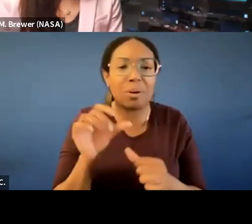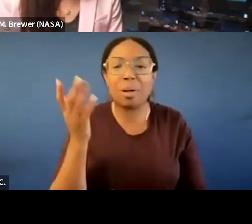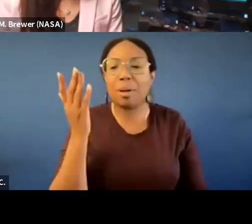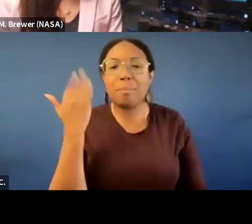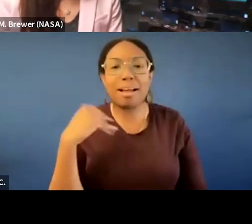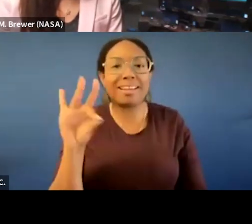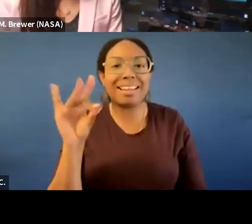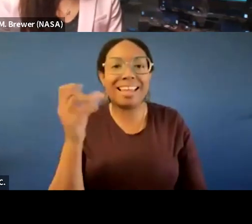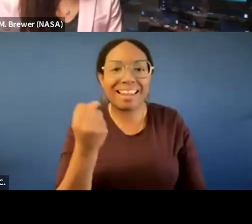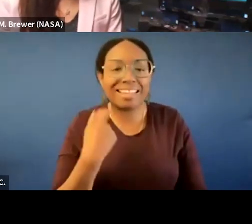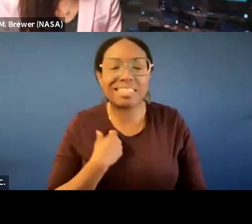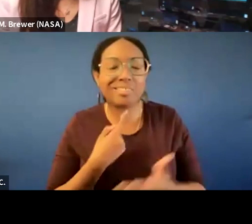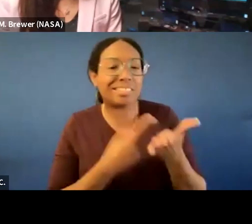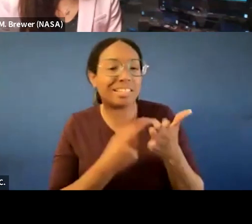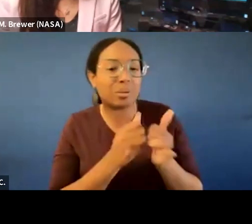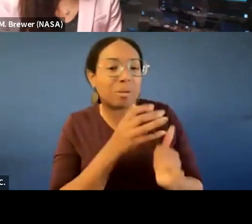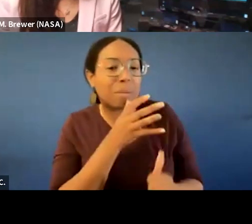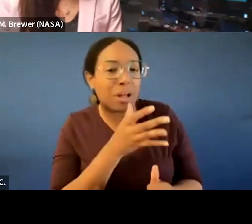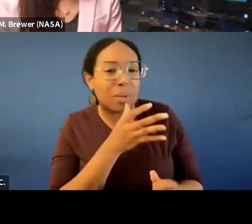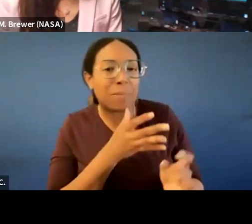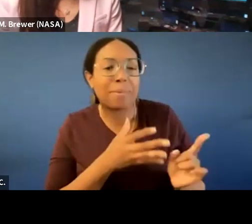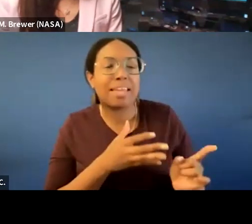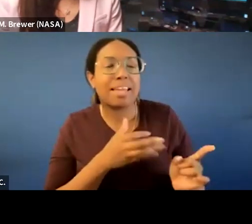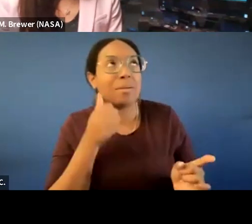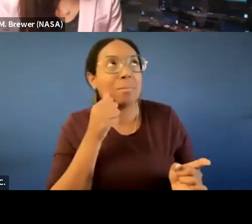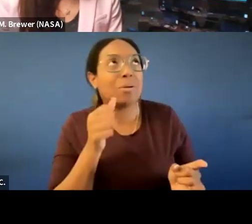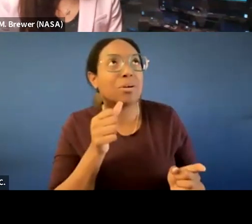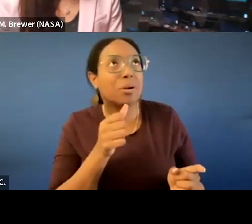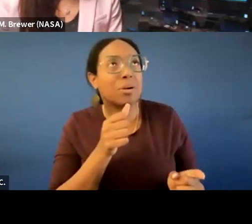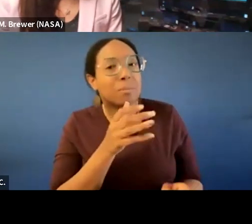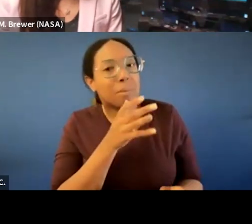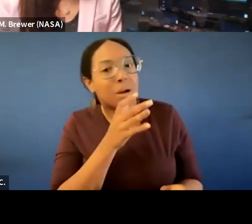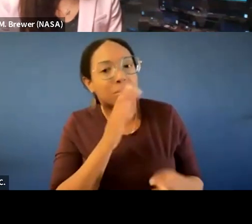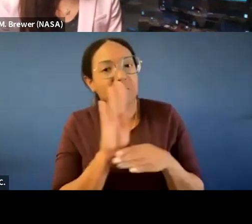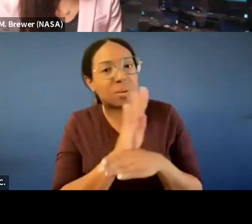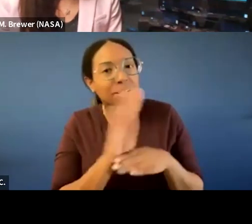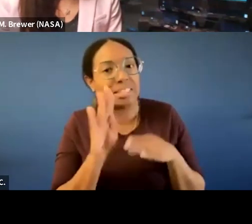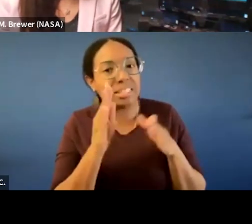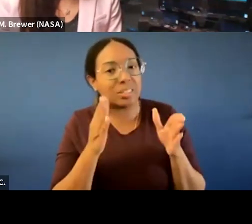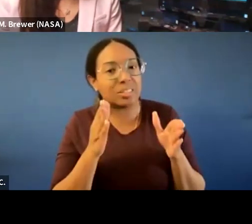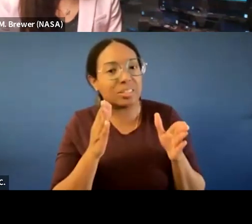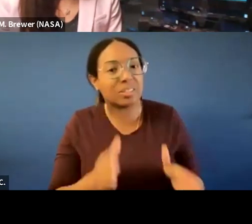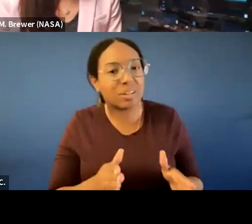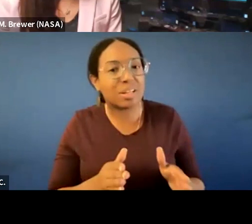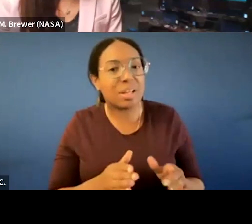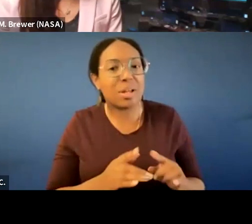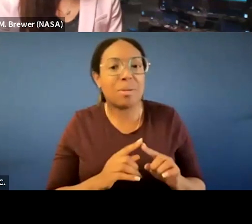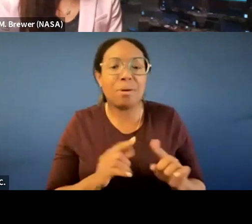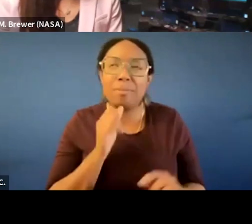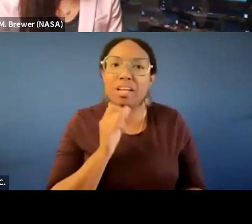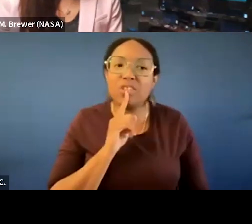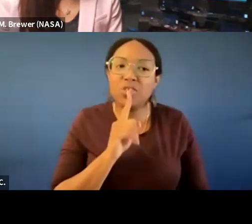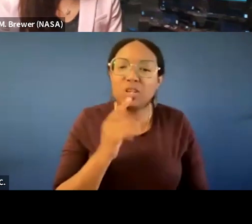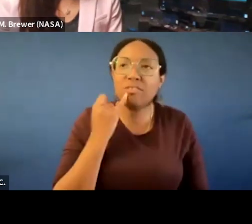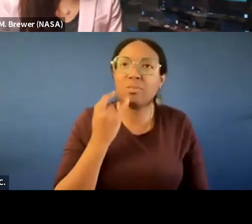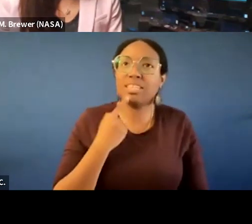my mother. And, you know, my mother was an entrepreneur, even though I don't know that she would say that she had her